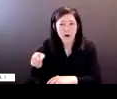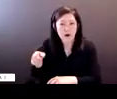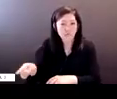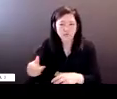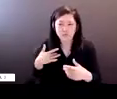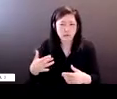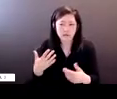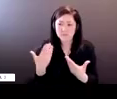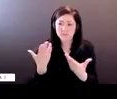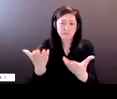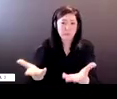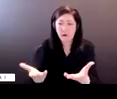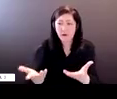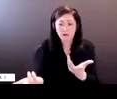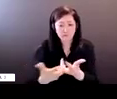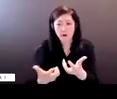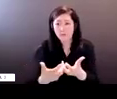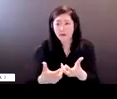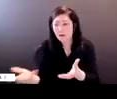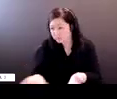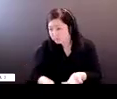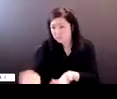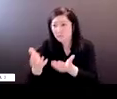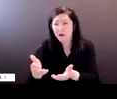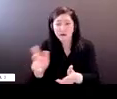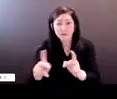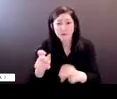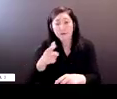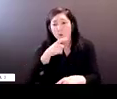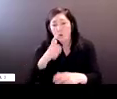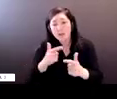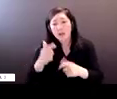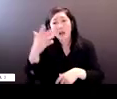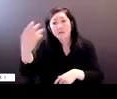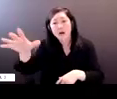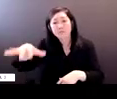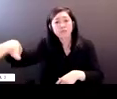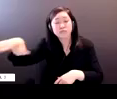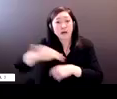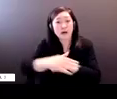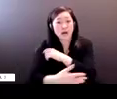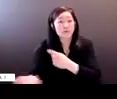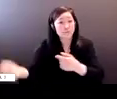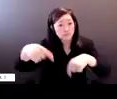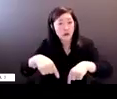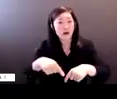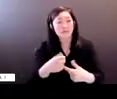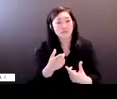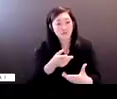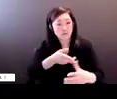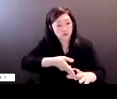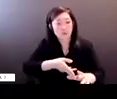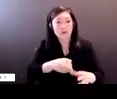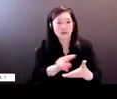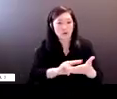to overseas students attending a local university. All of those have gone on to have successful careers, and